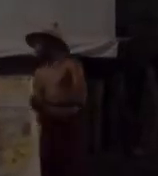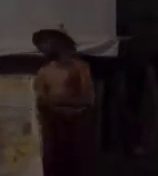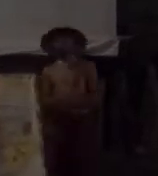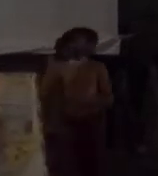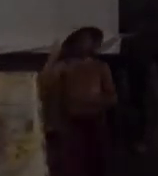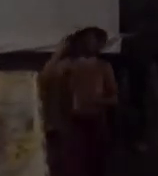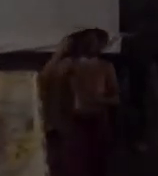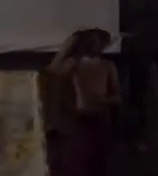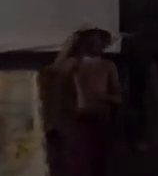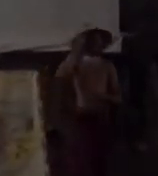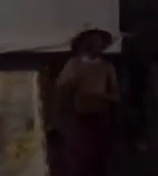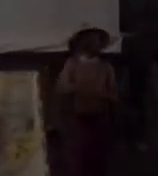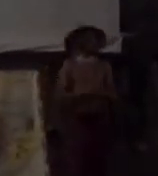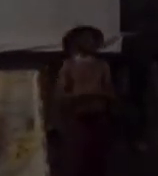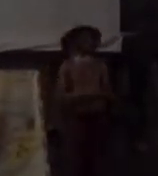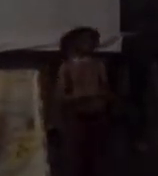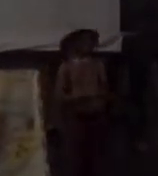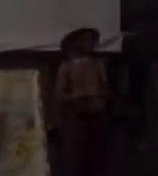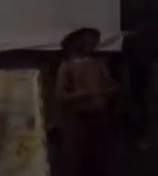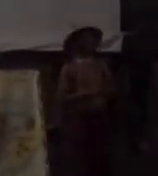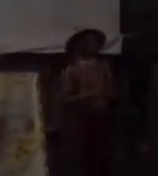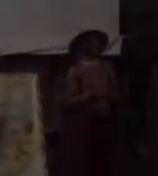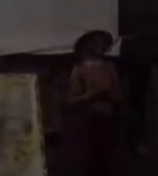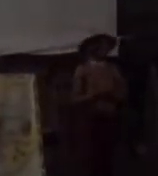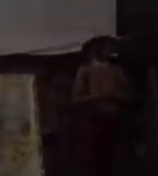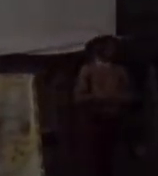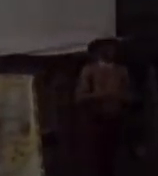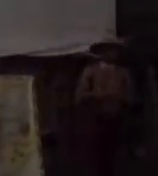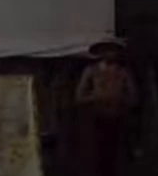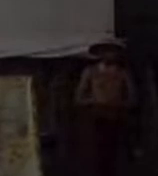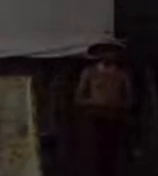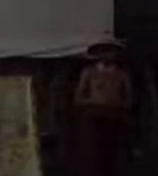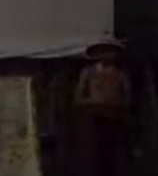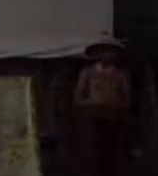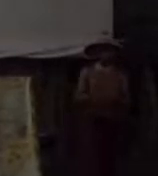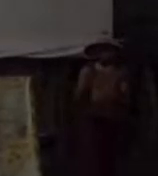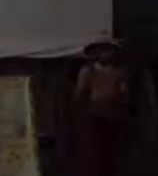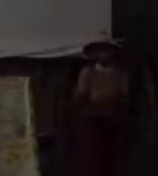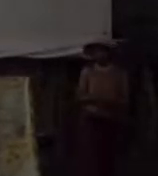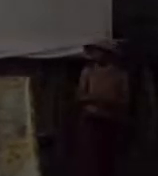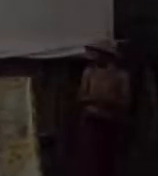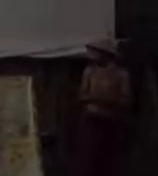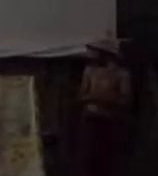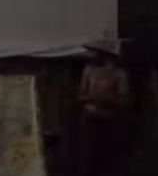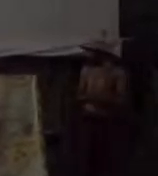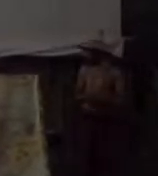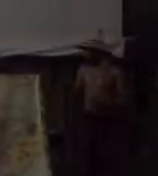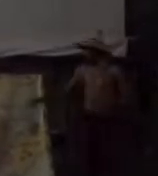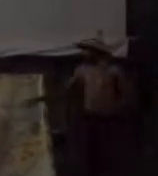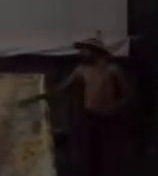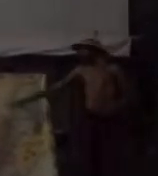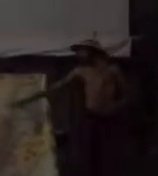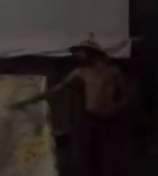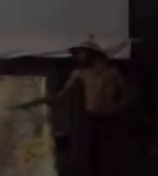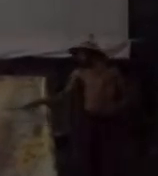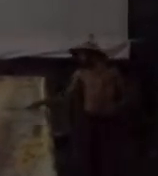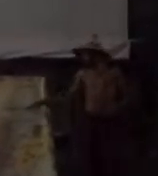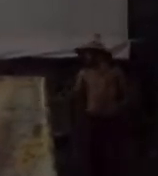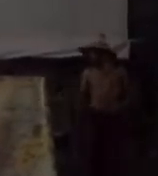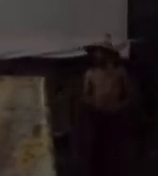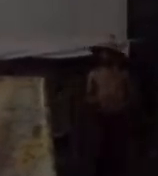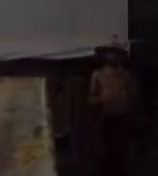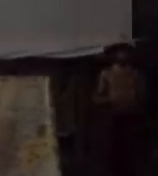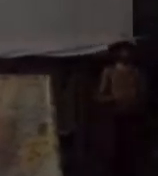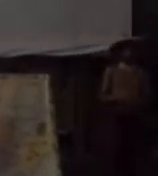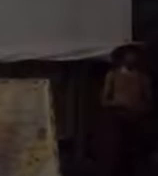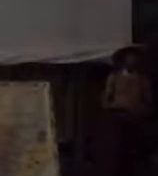African map to identify those tribes that we have here in Lesedi Cultural Village. The first tribe that we have the people all the way